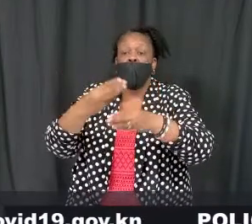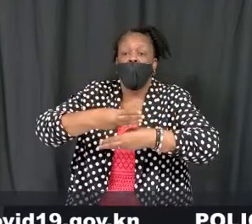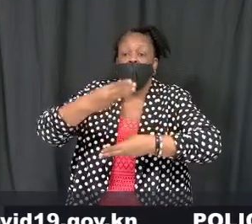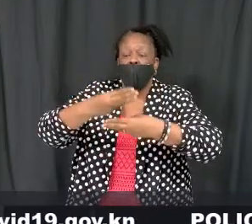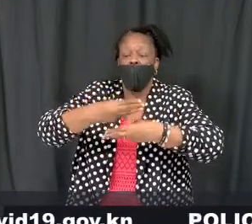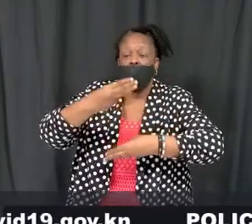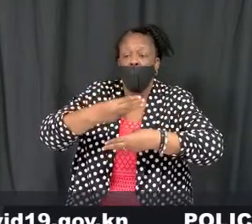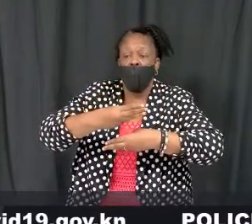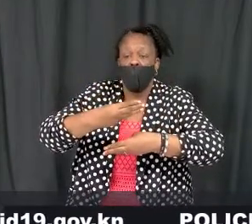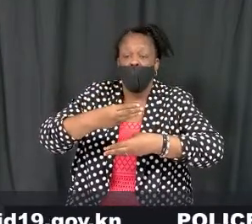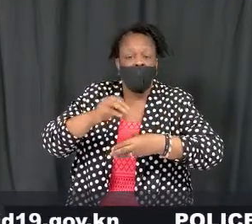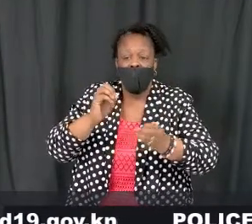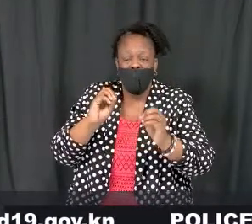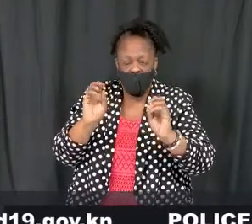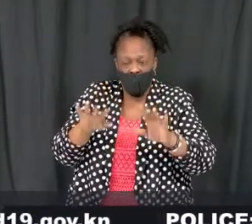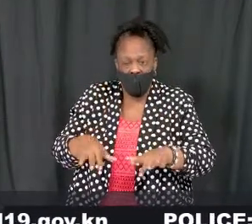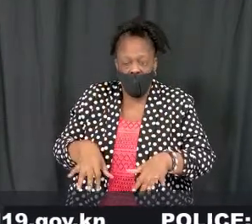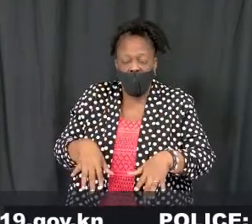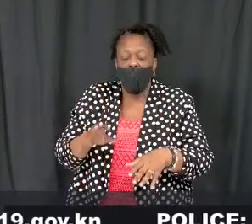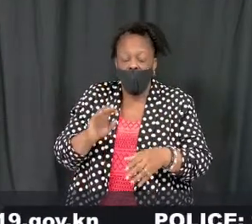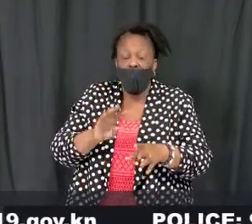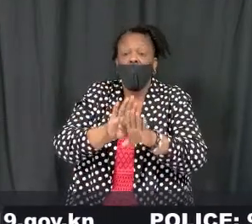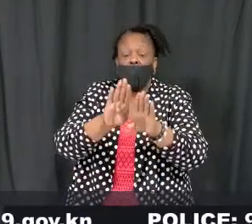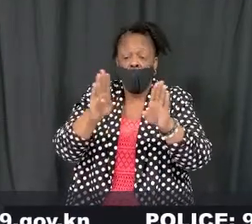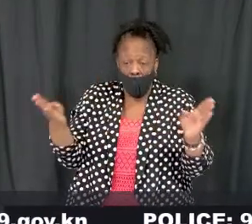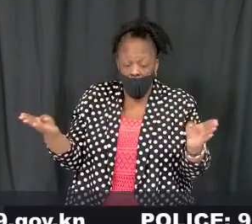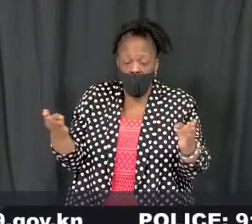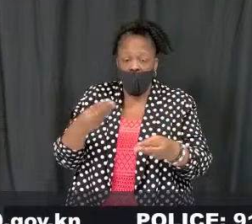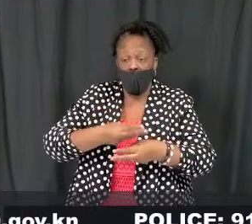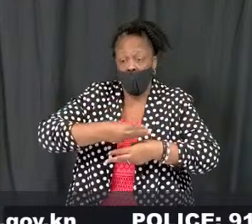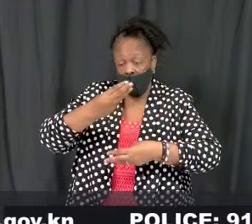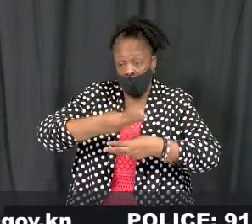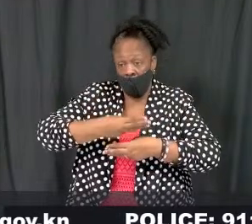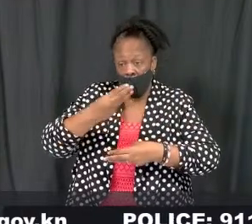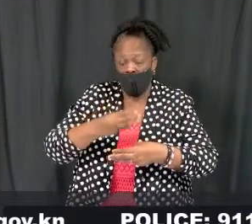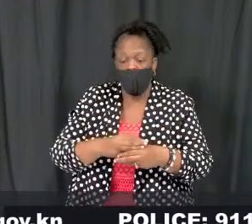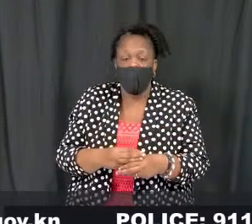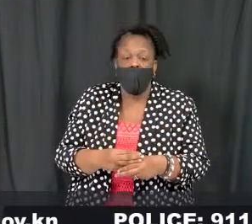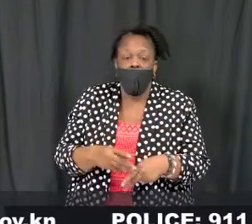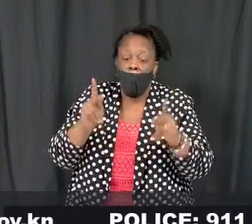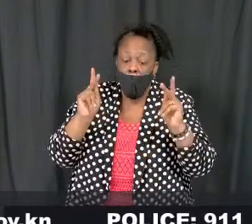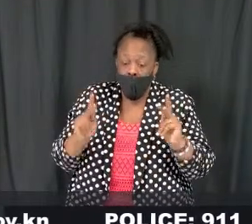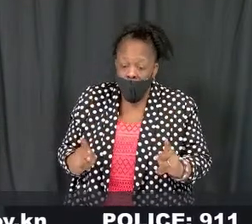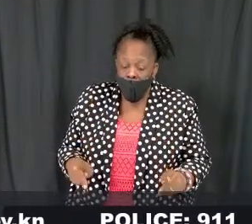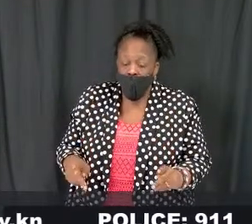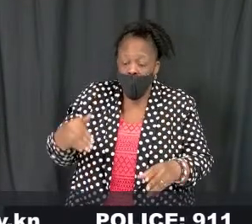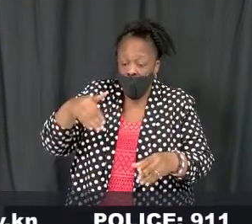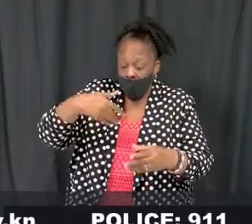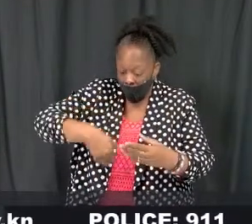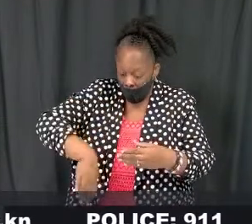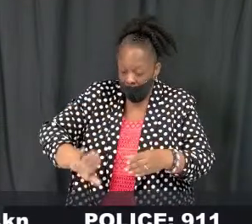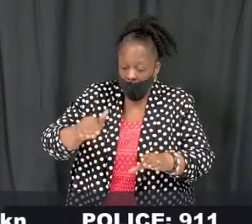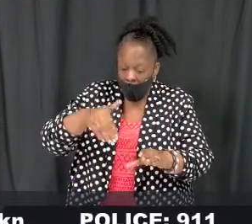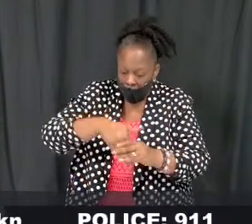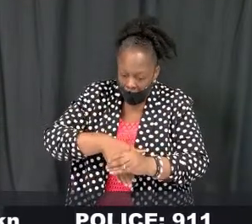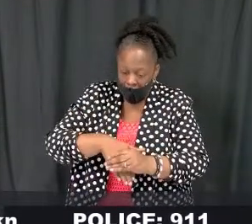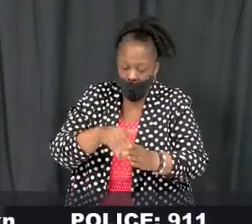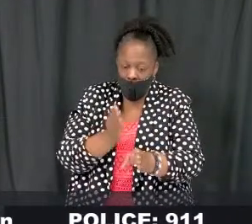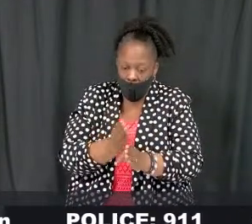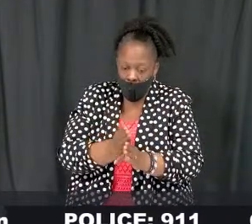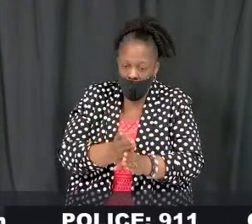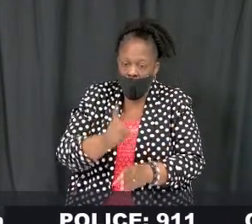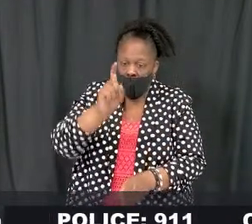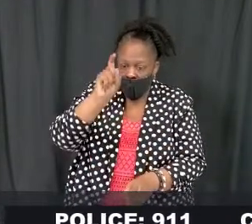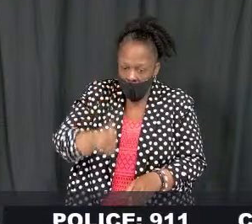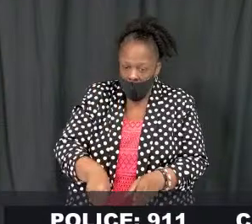weather conditions permit. Further, passengers entering these vehicles should be hand sanitized